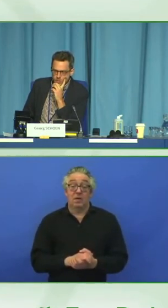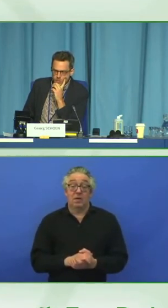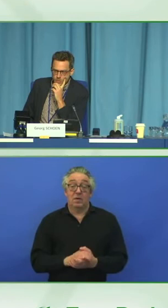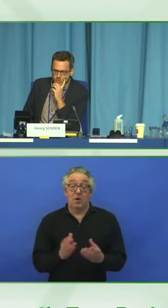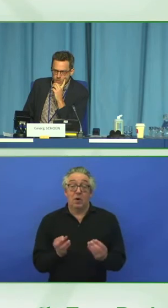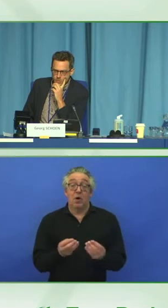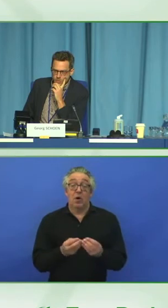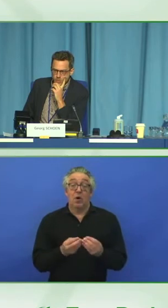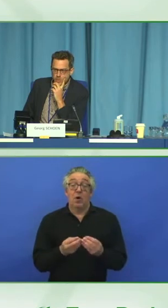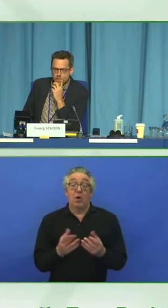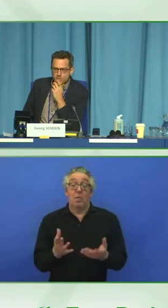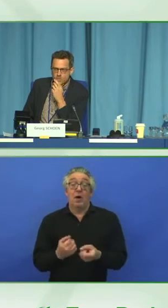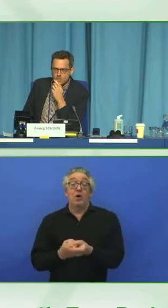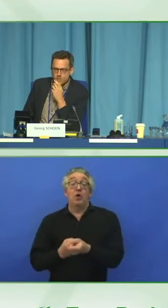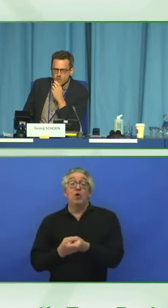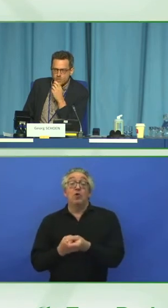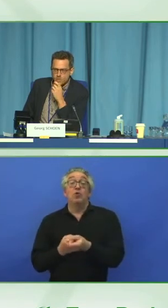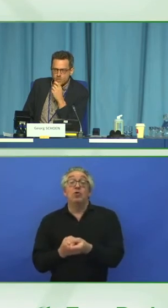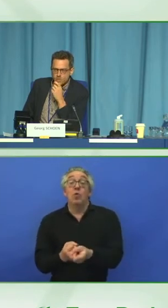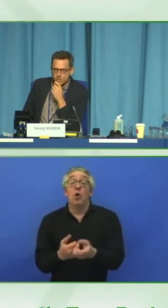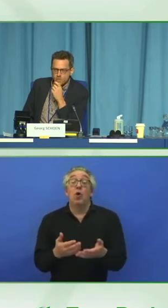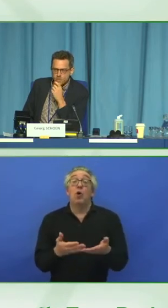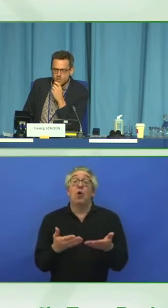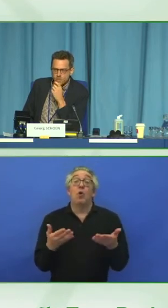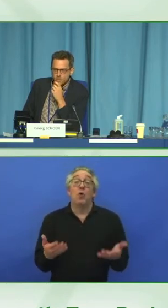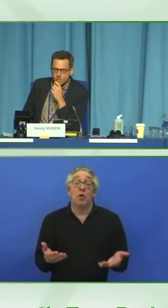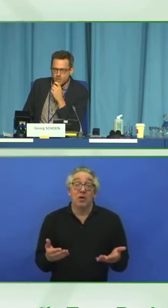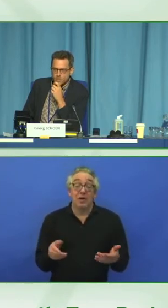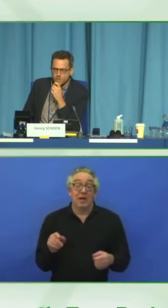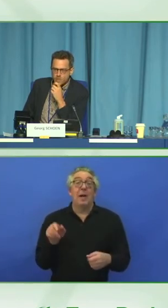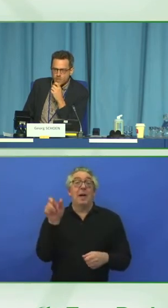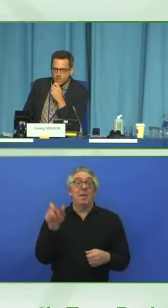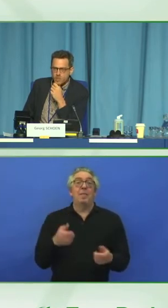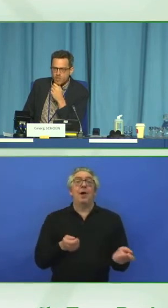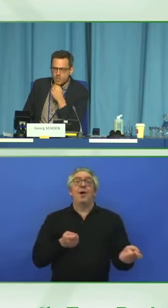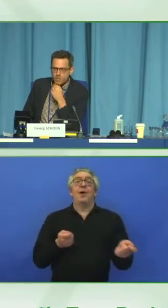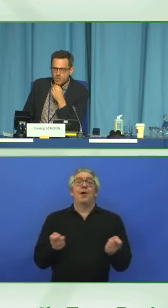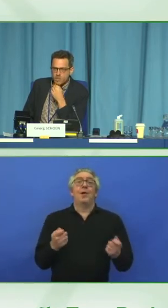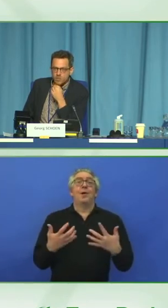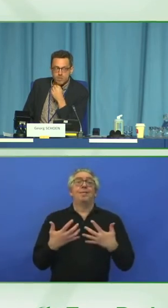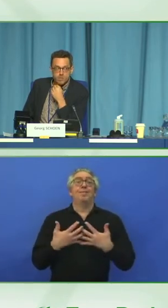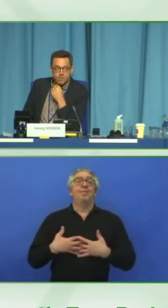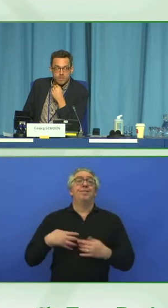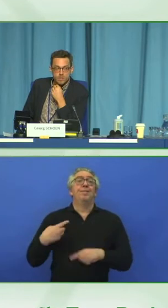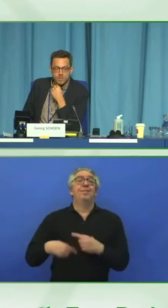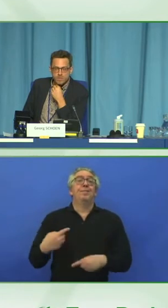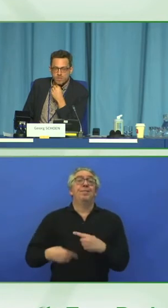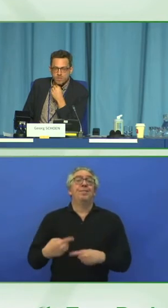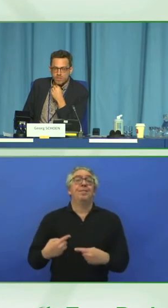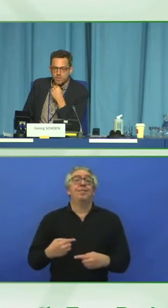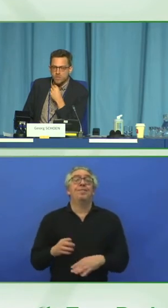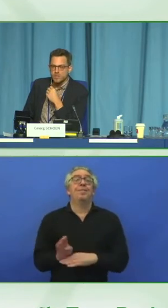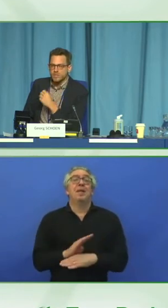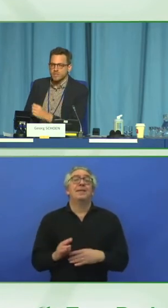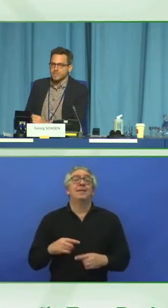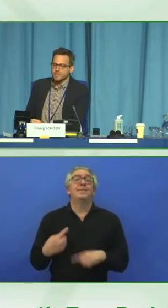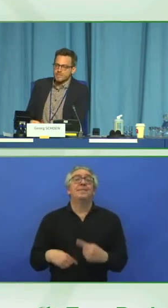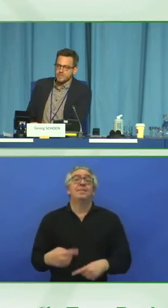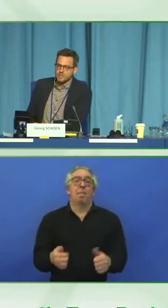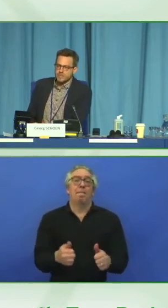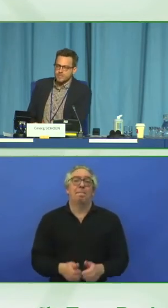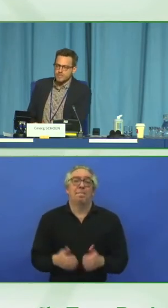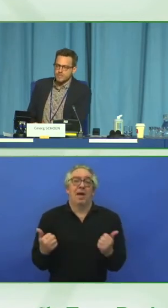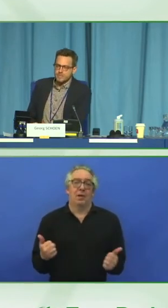from how do you even think of an organization to how do you think of your, how do you communicate your impact?